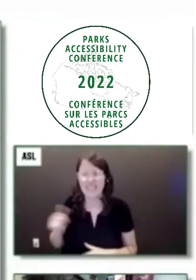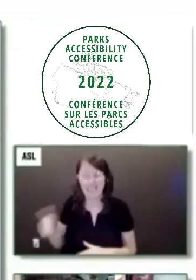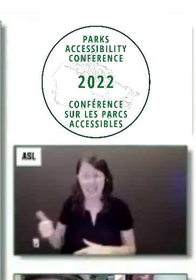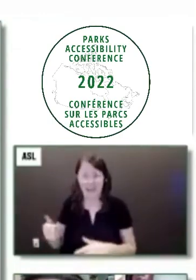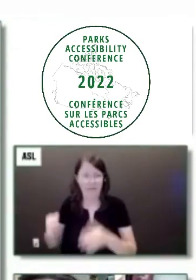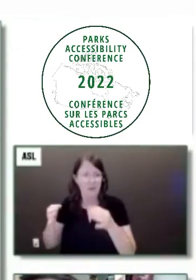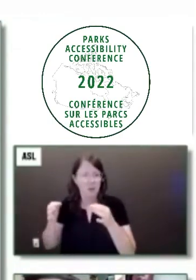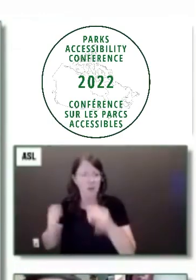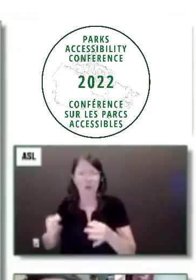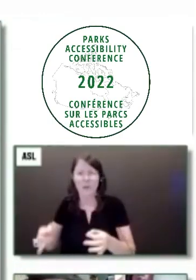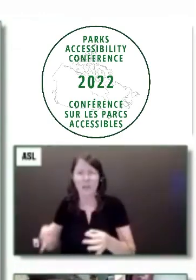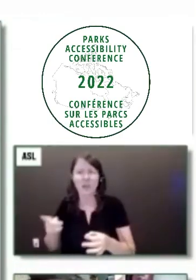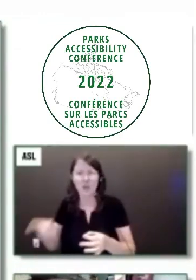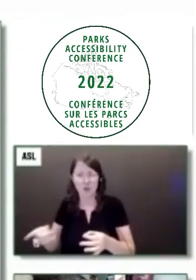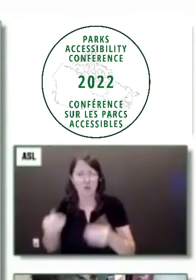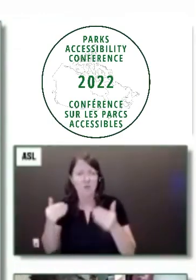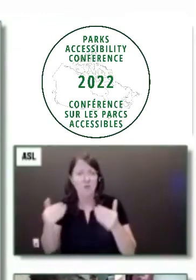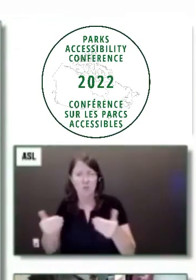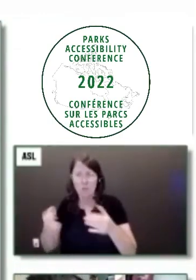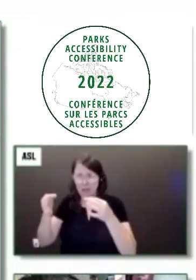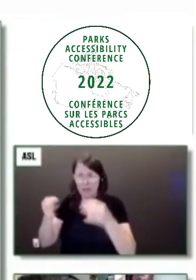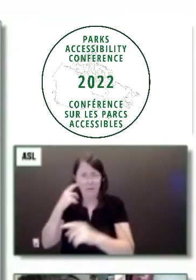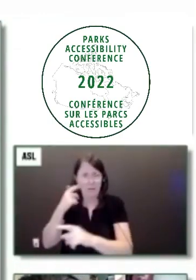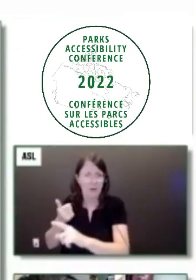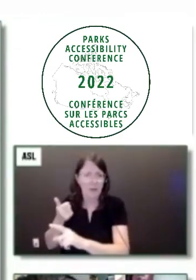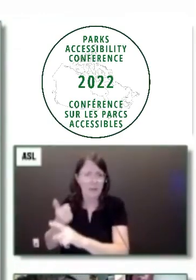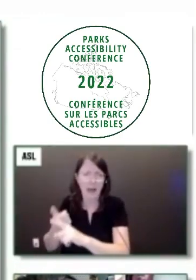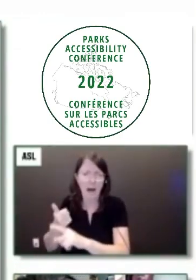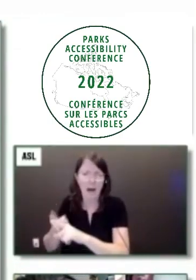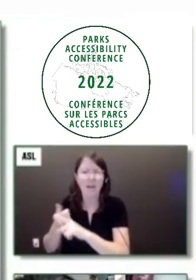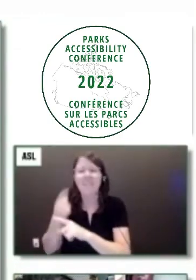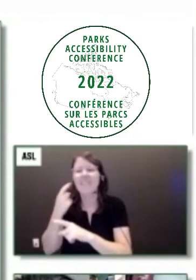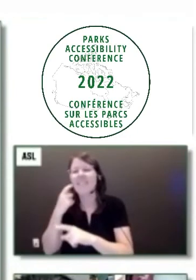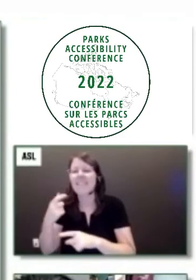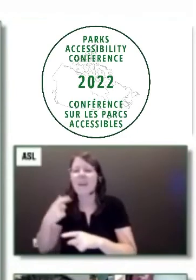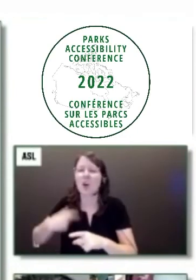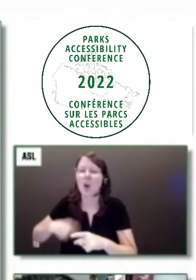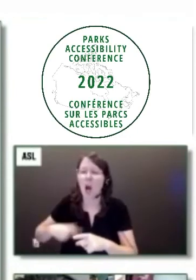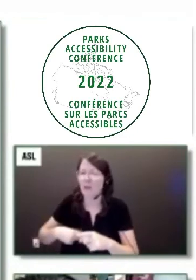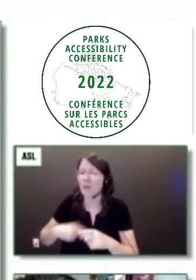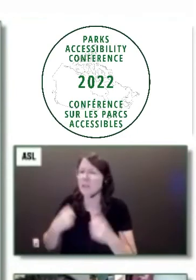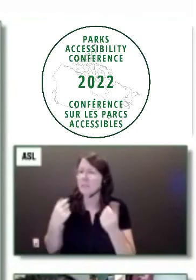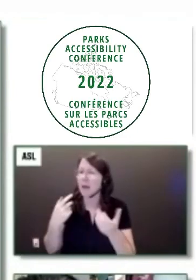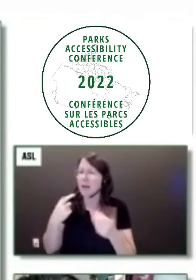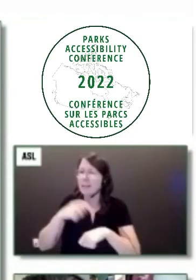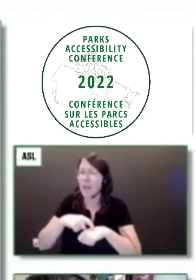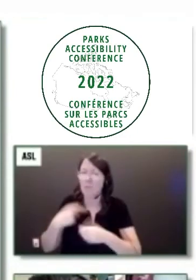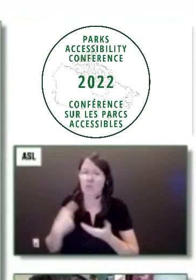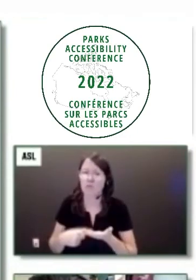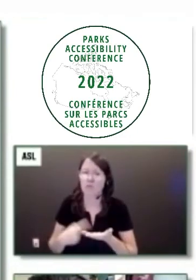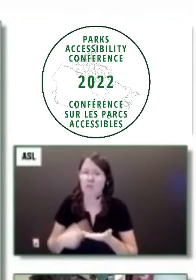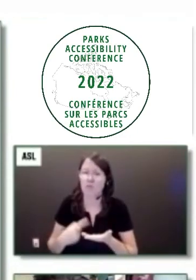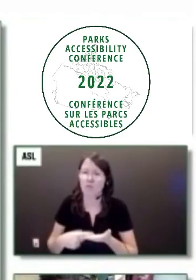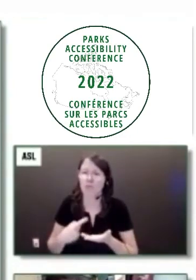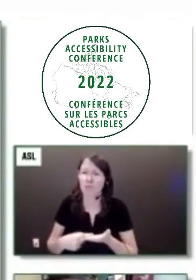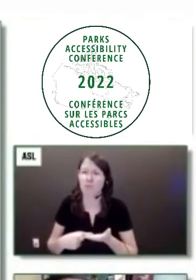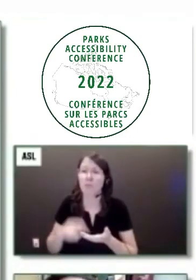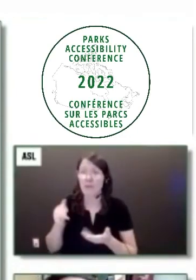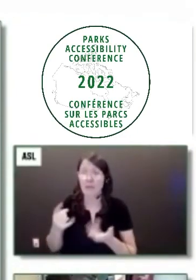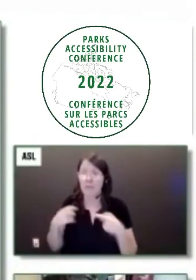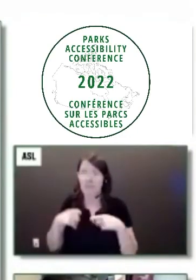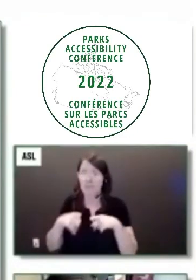this conference. And while this aligns closely with Oliver's original work and much other research on accessibility,